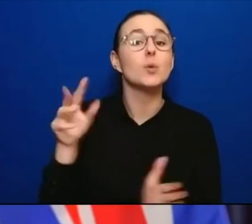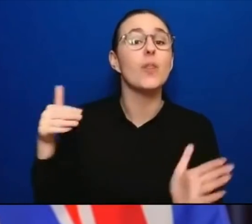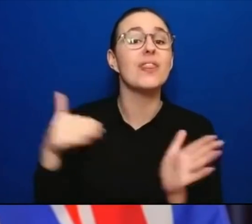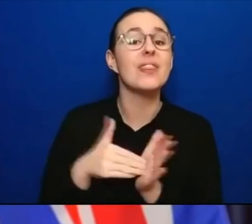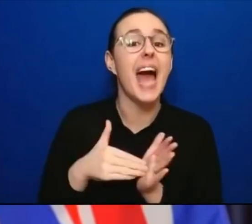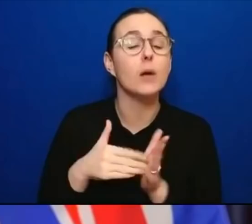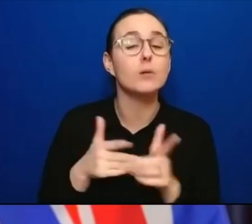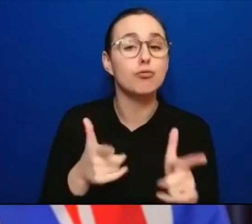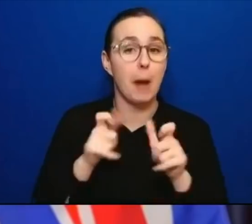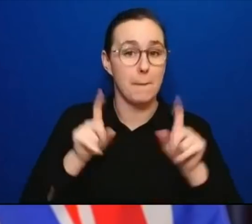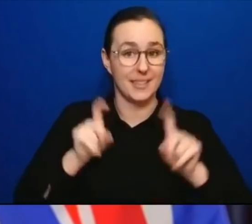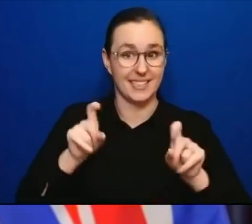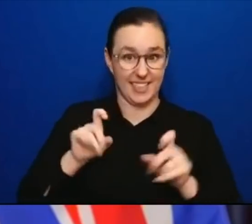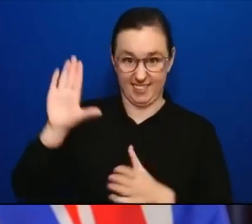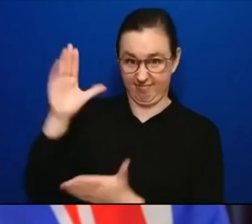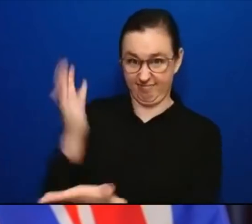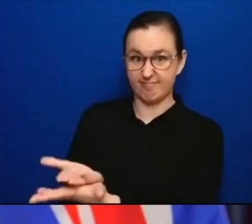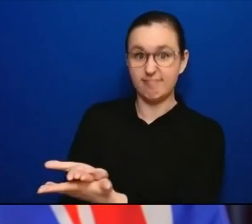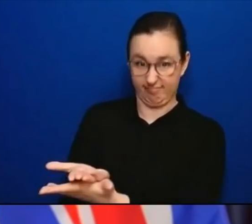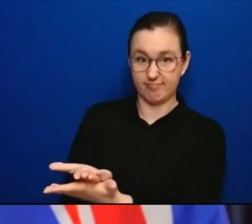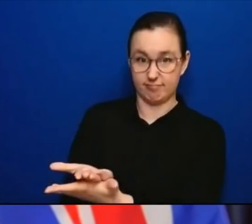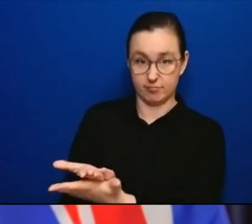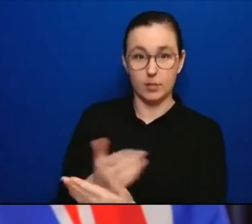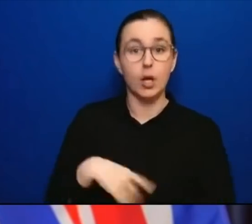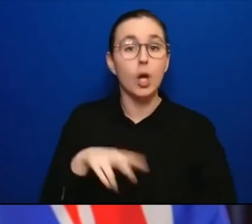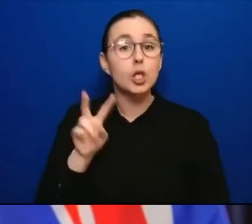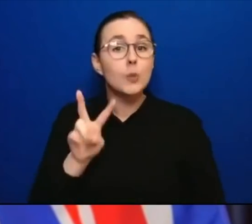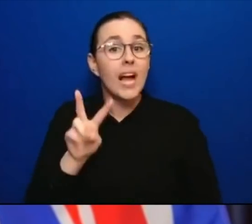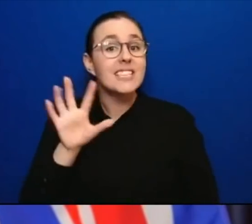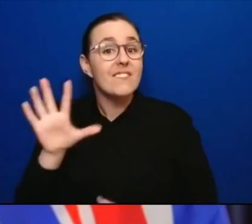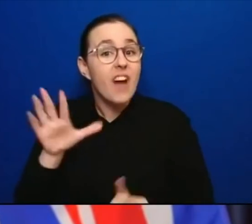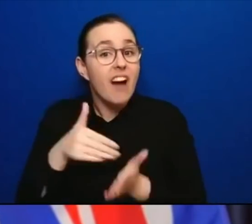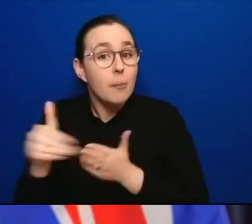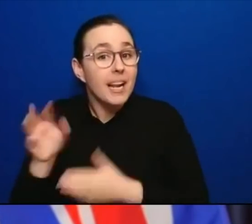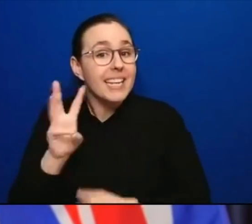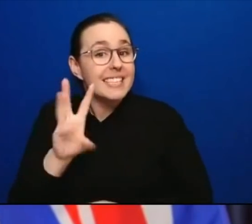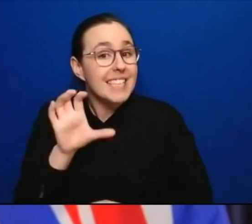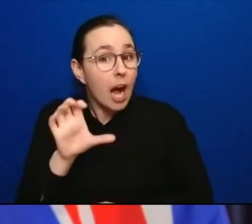25,652,000 rapid tests arrive in BC.